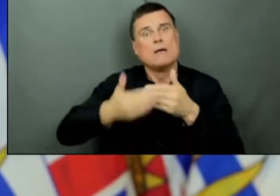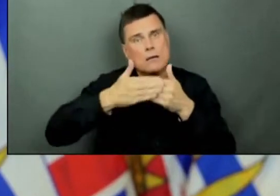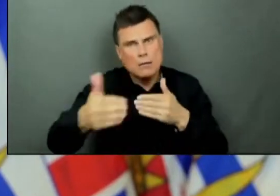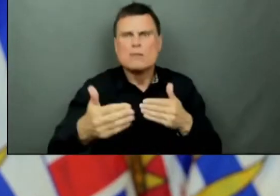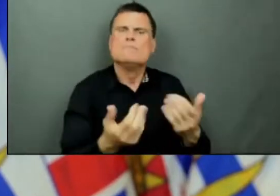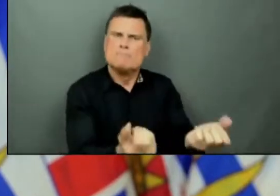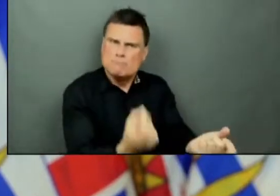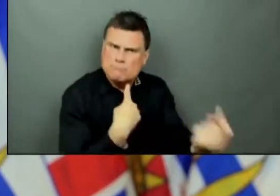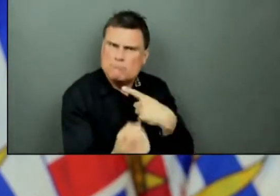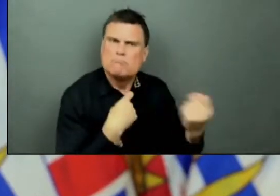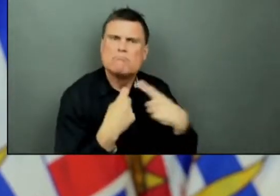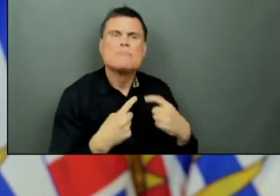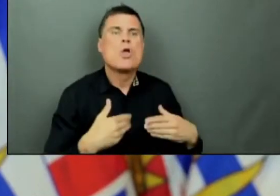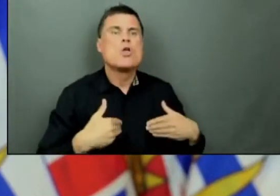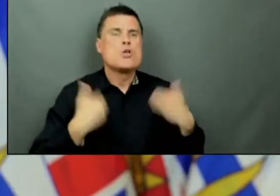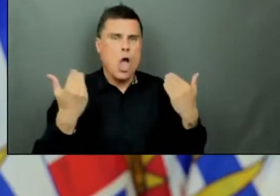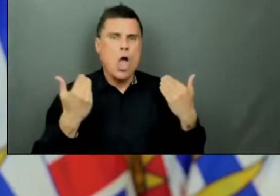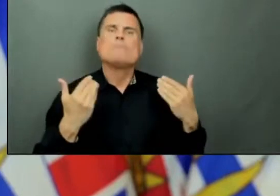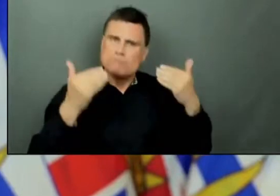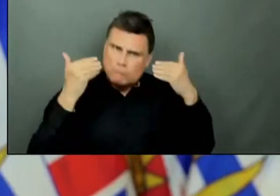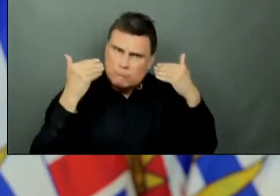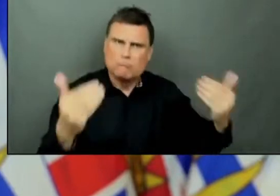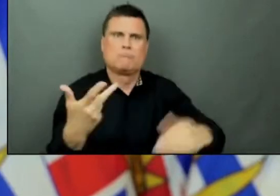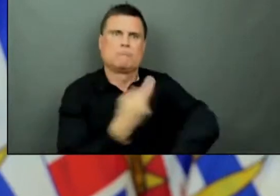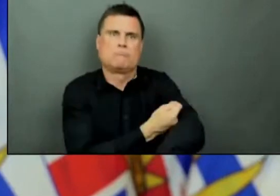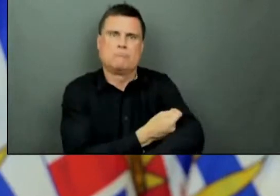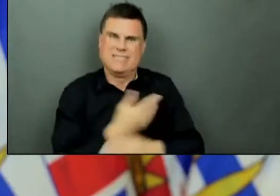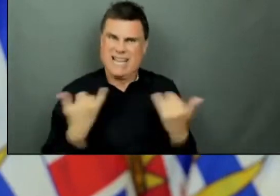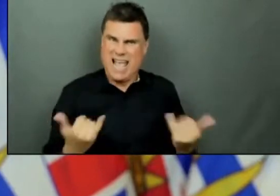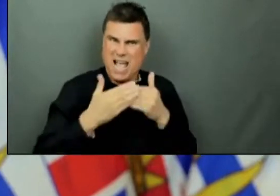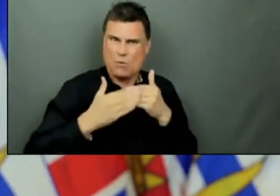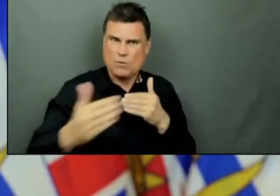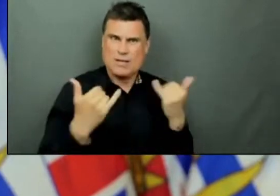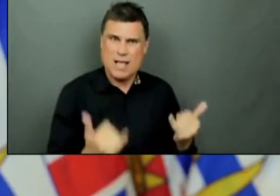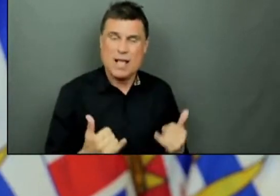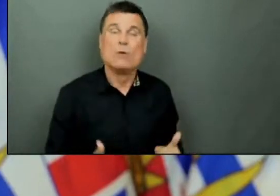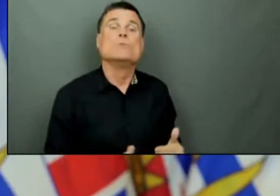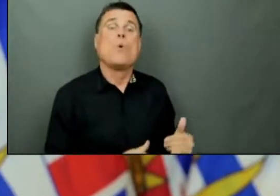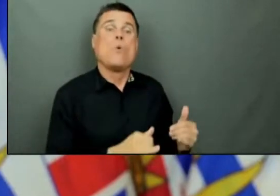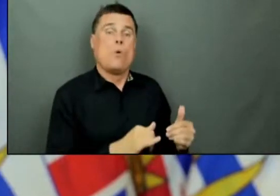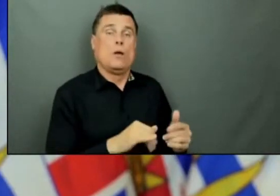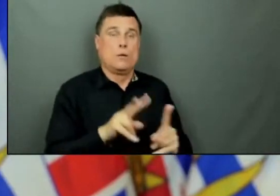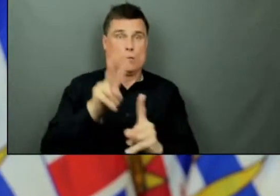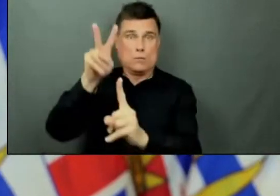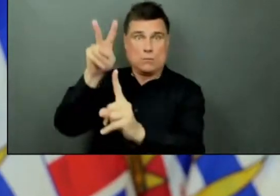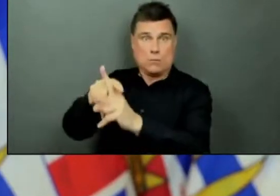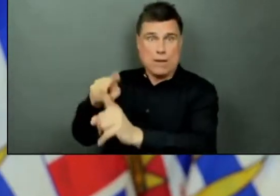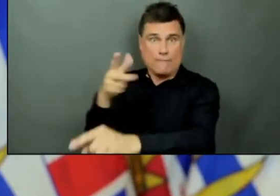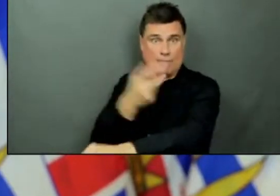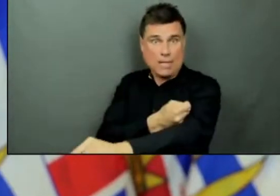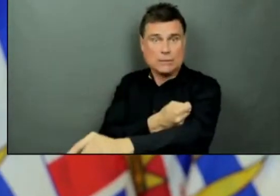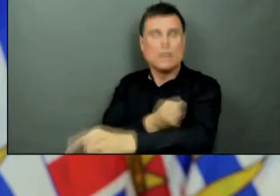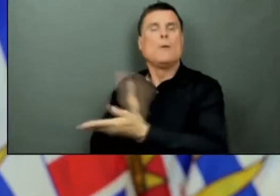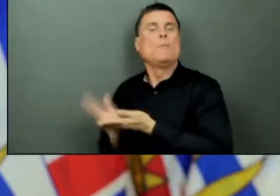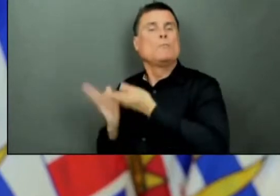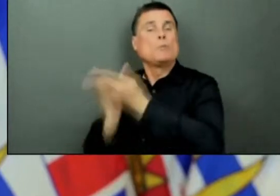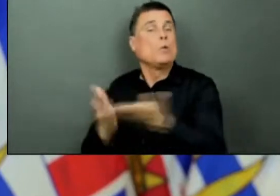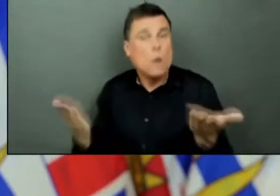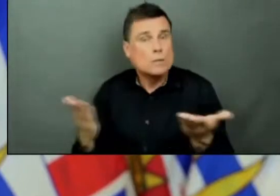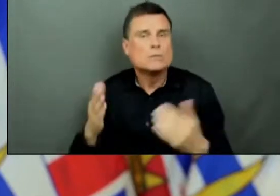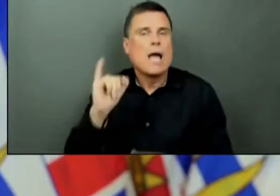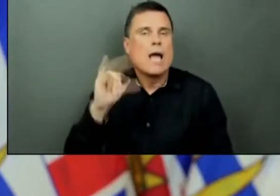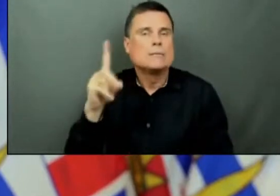When you go to your appointments, please bring your ID for everyone getting vaccinated, and that could be a BC Services card, your school